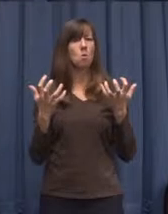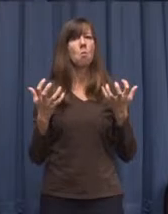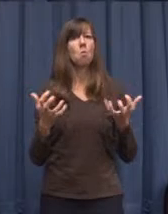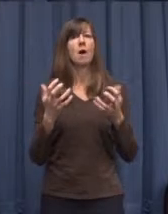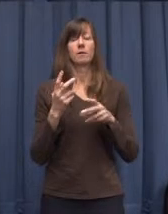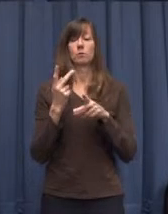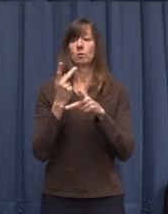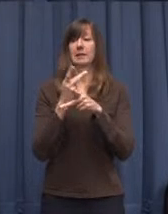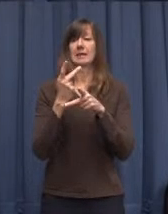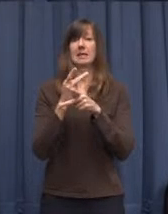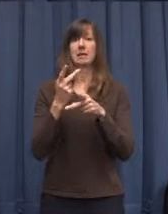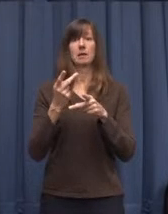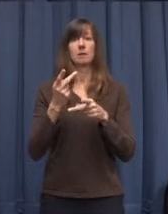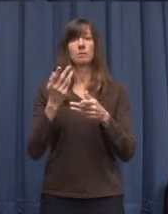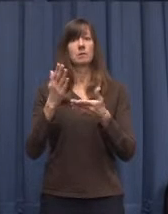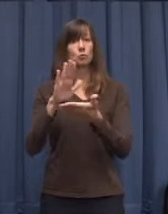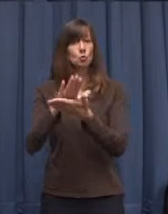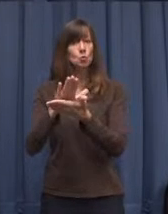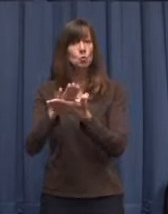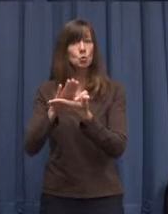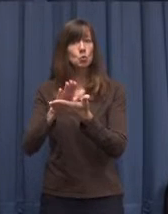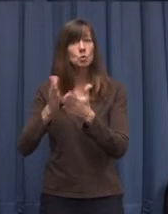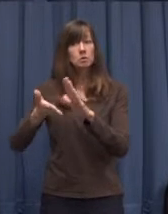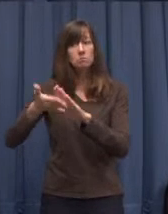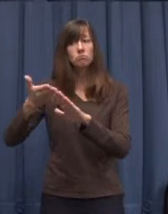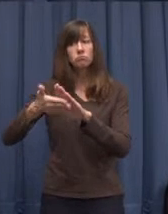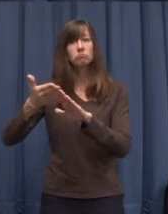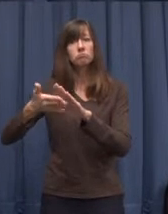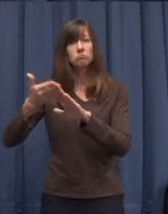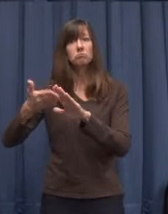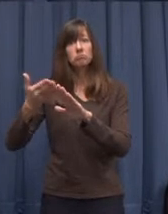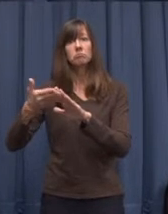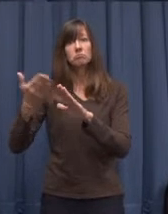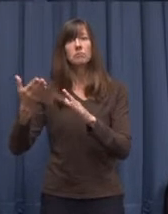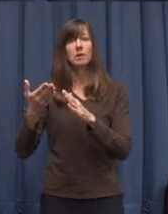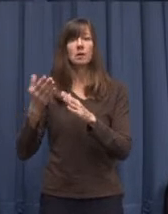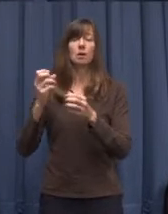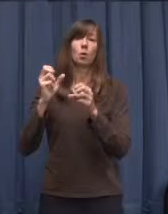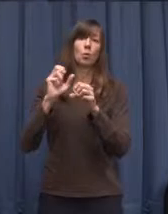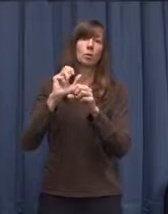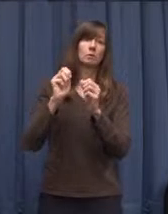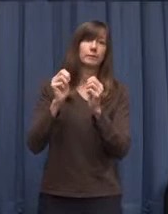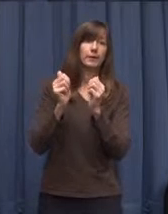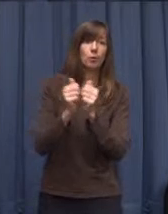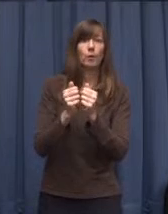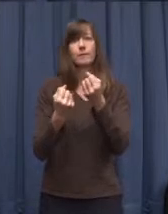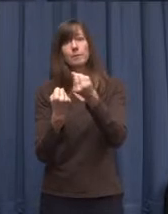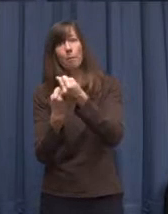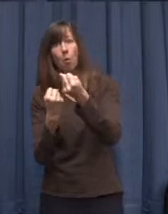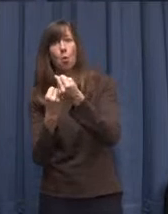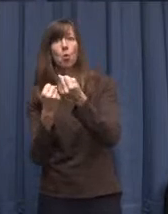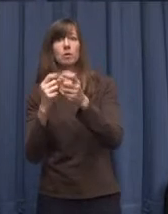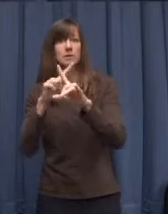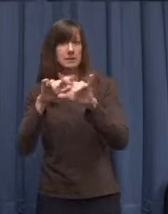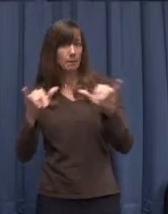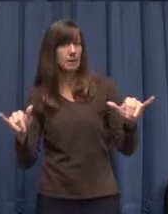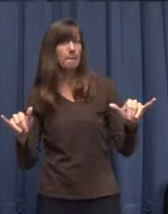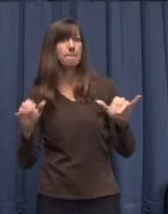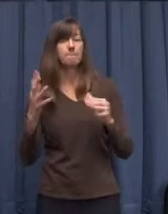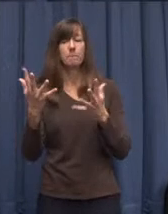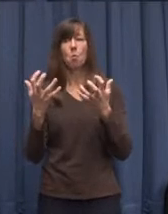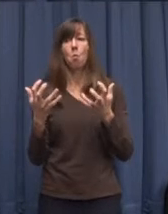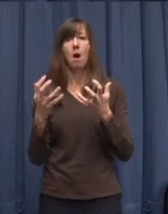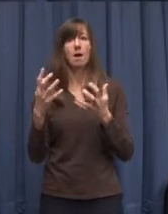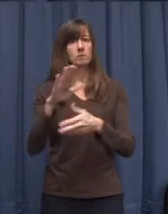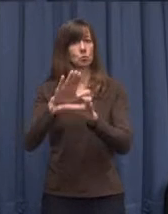keep schools functioning with both instruction and all the other supports needed. That's something that I think if we